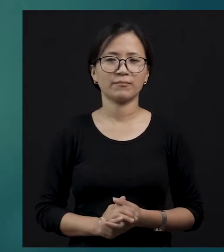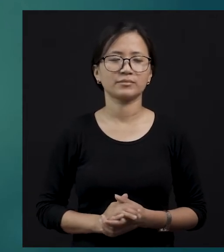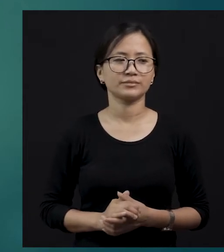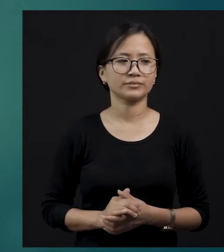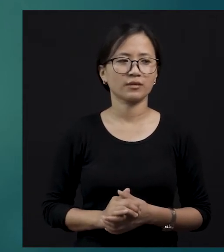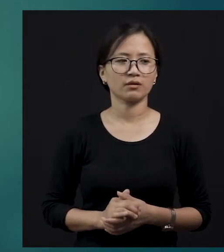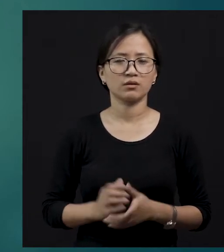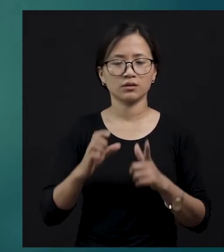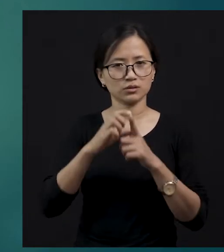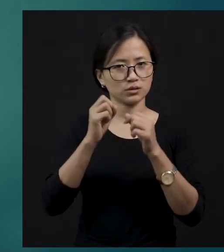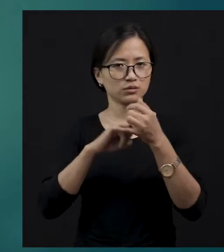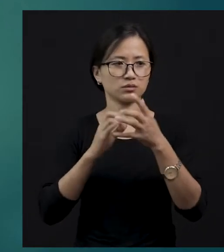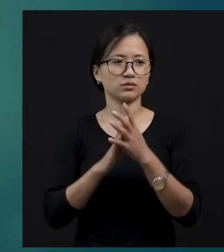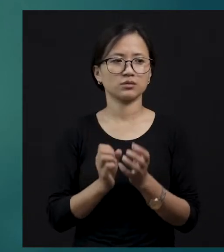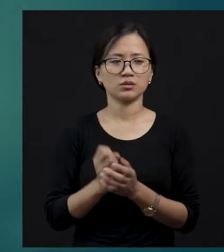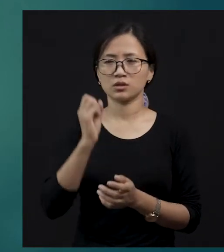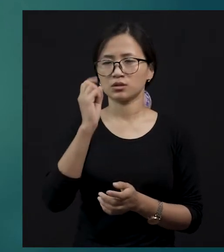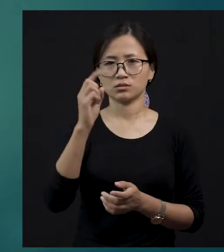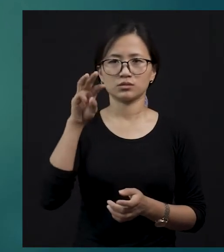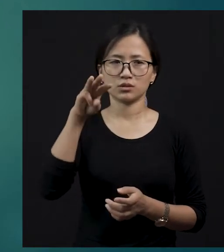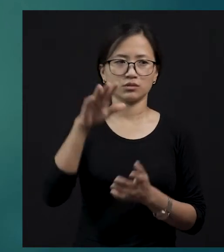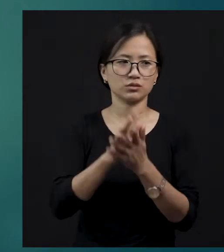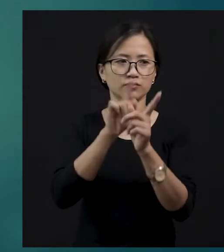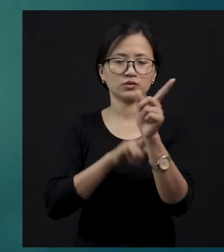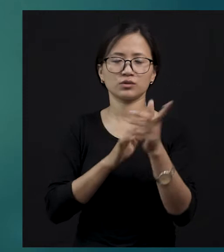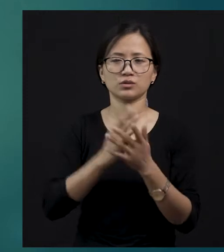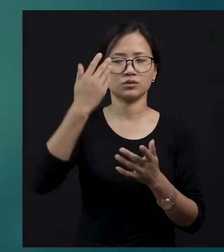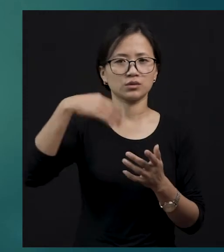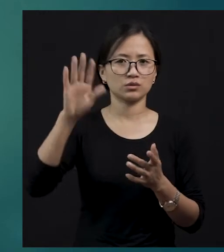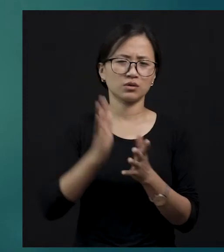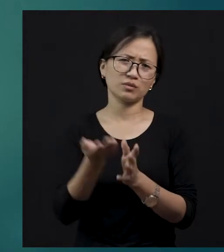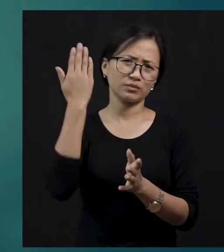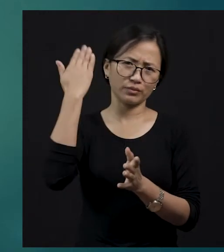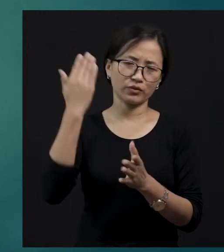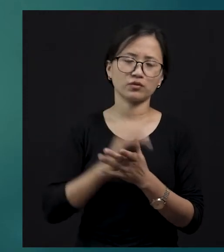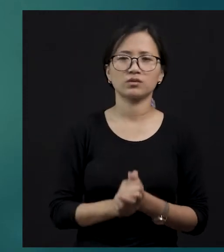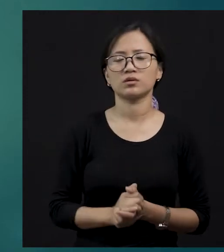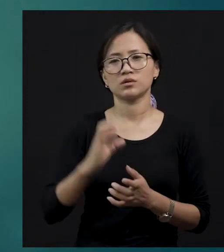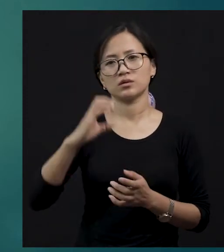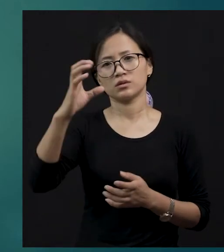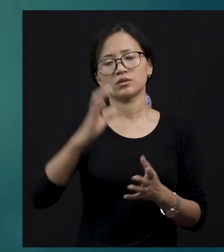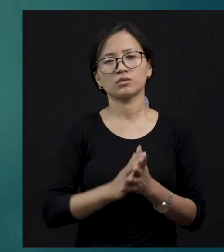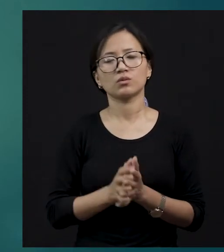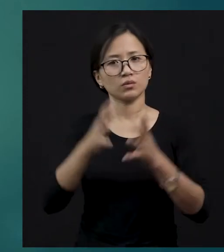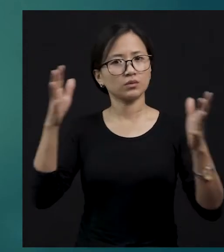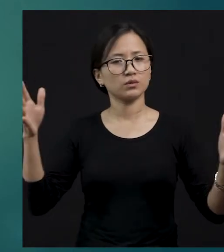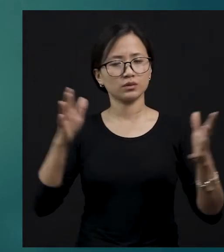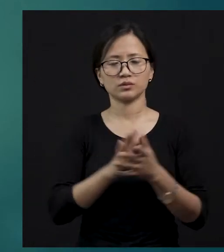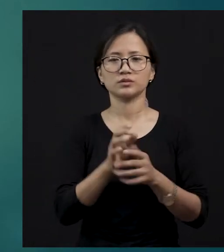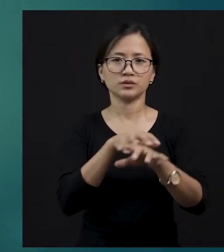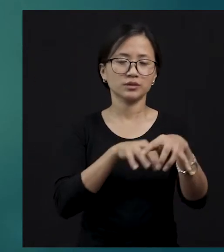okay? Domesticated thousands of years ago. So that means in the earlier days, camels were wild